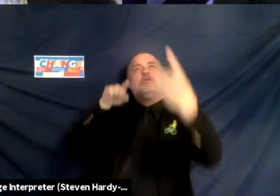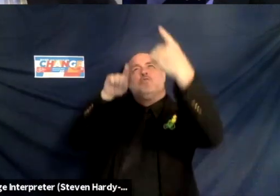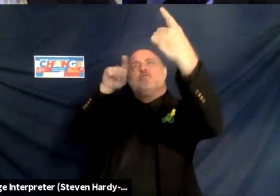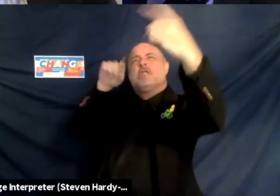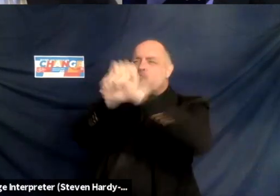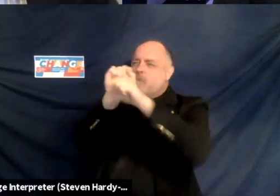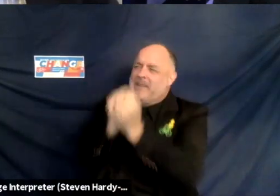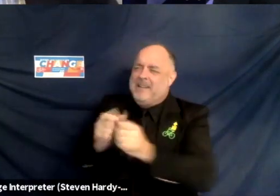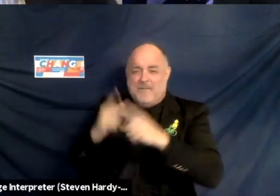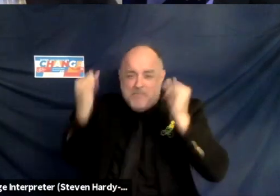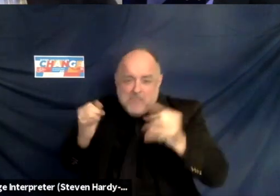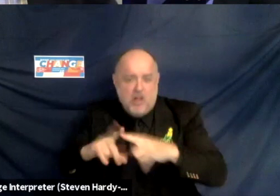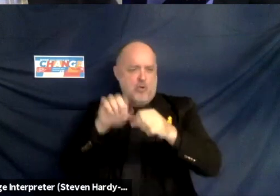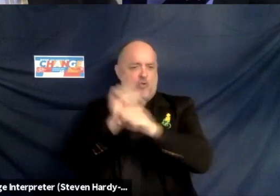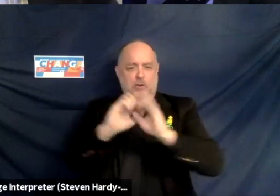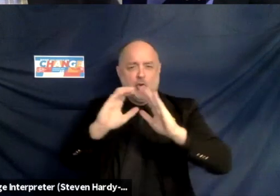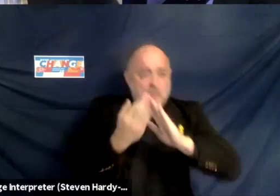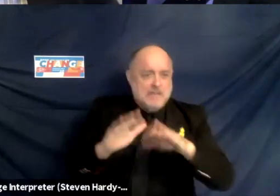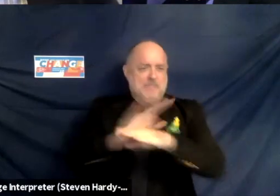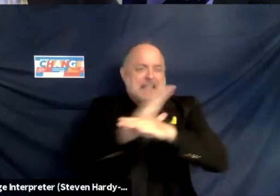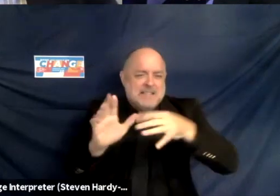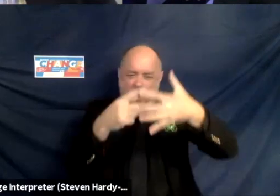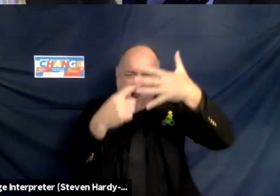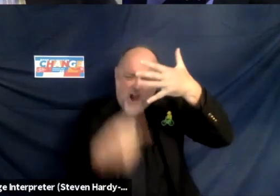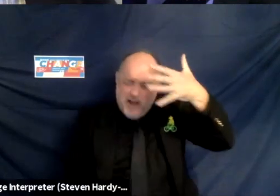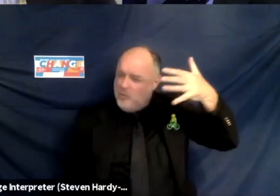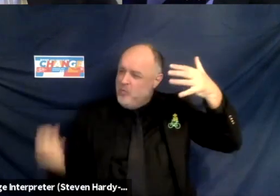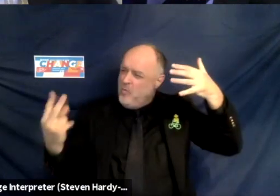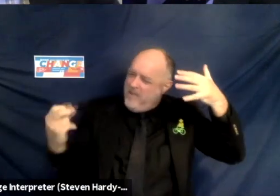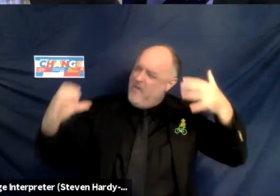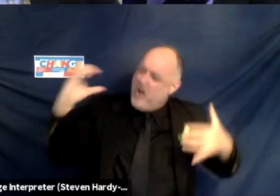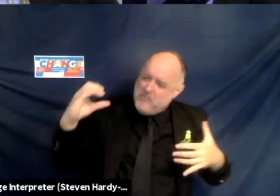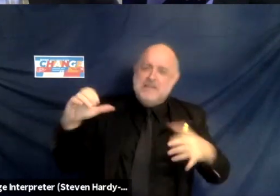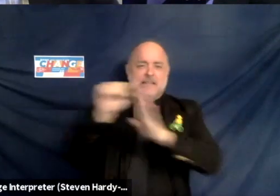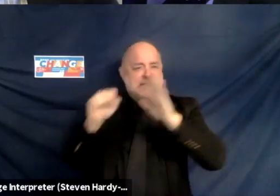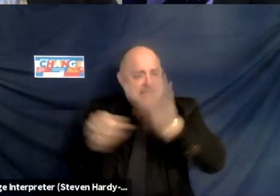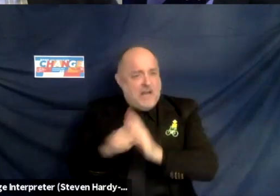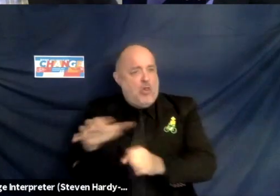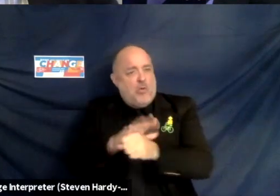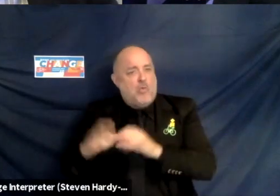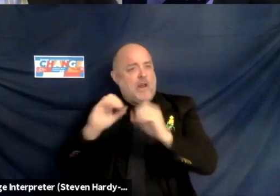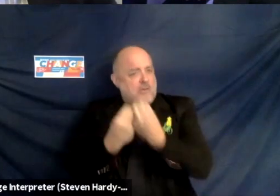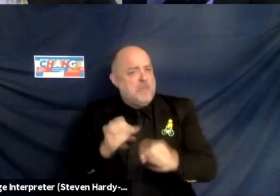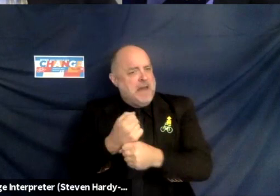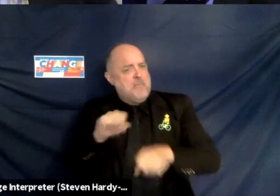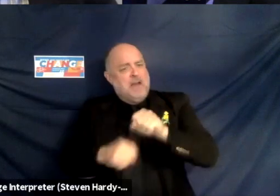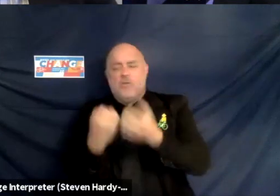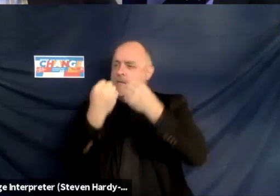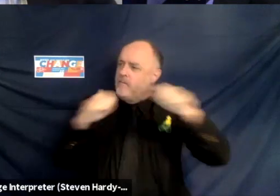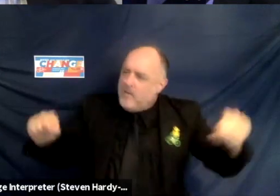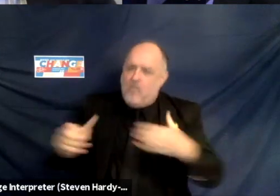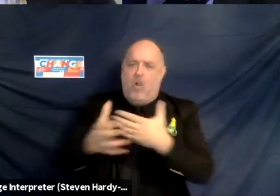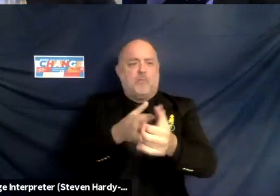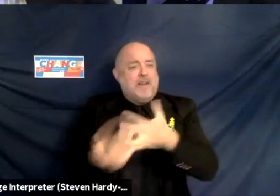with individuals, communities, businesses, and our 1,200 state and local partner organizations to make bicycling safe, comfortable,